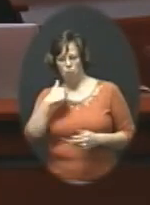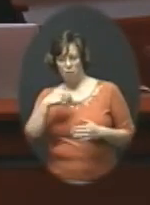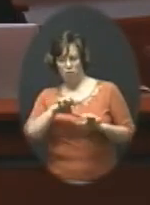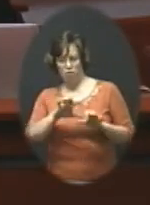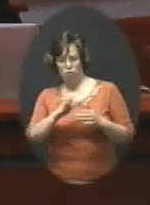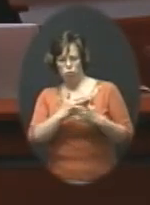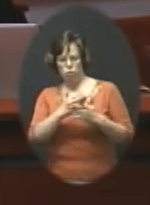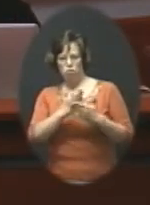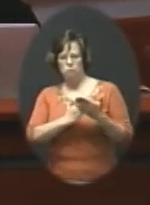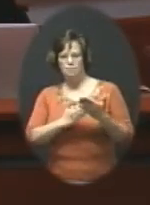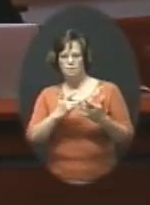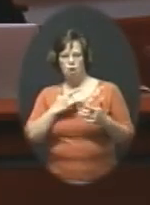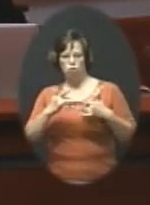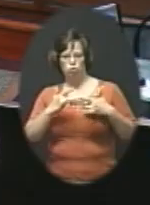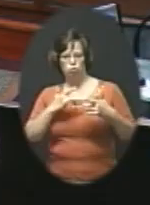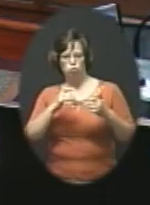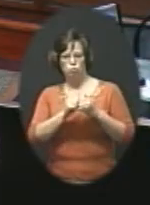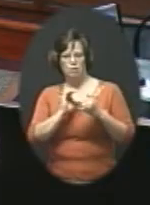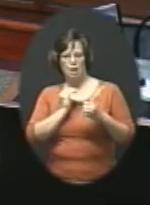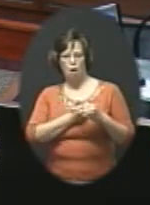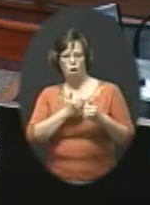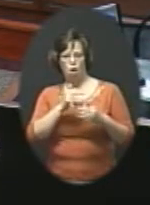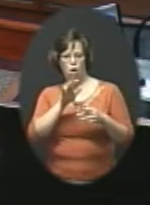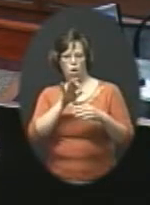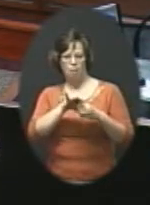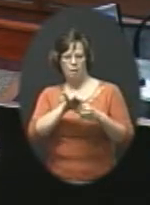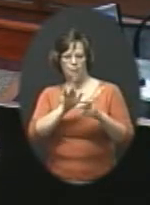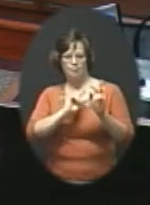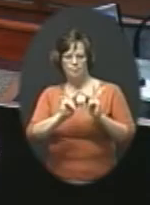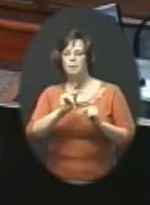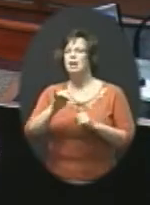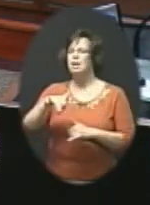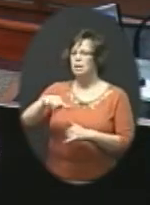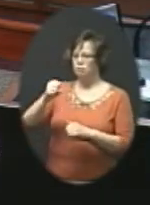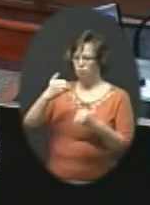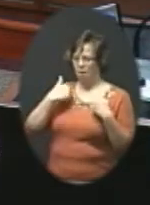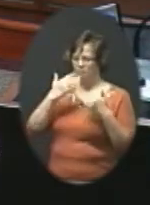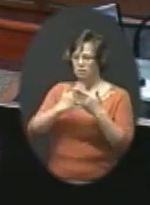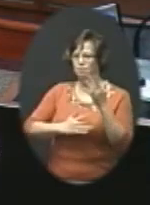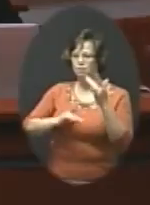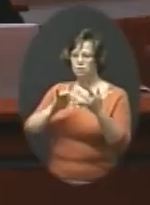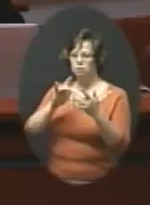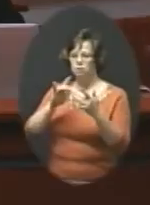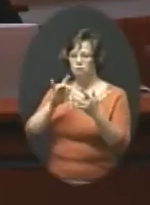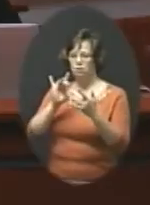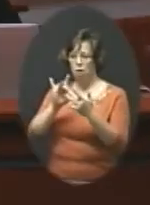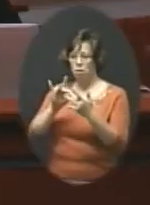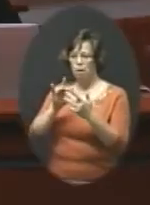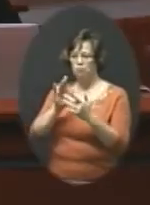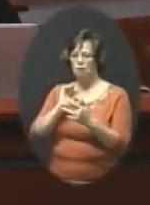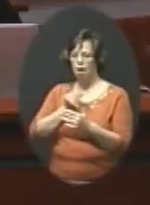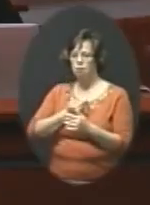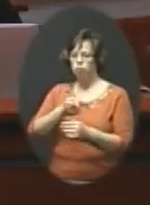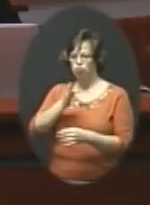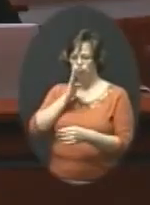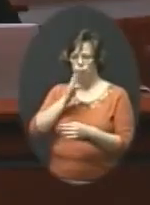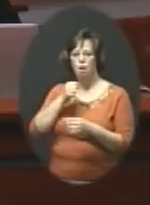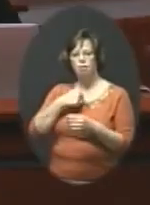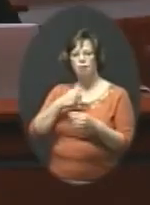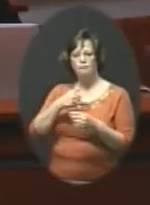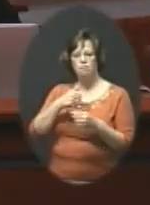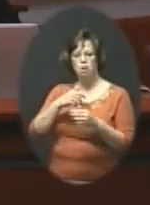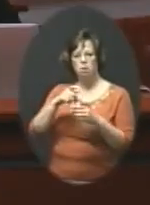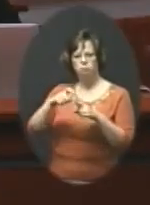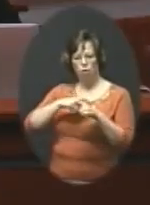share some of our concerns with our elected officials? We certainly have. And again, some have contacted us directly. I got several phone calls today